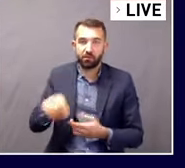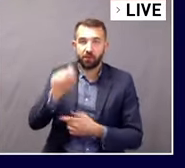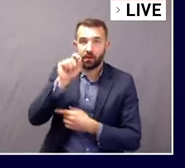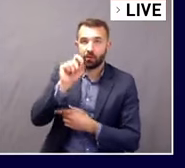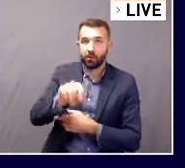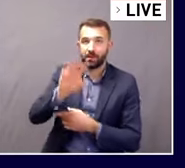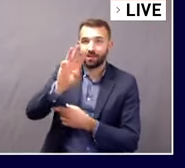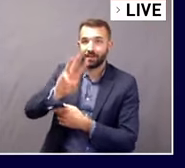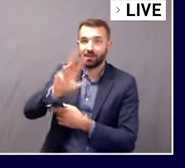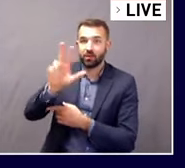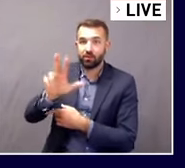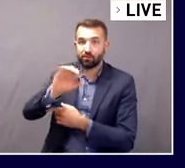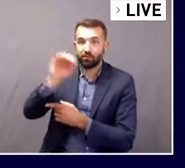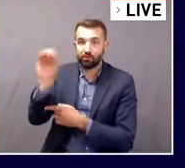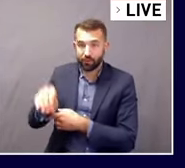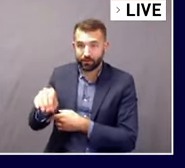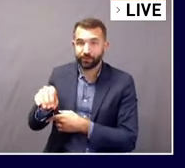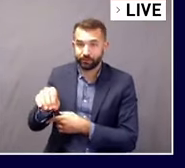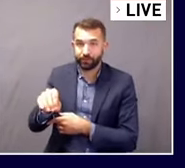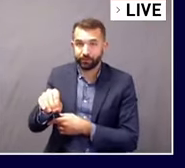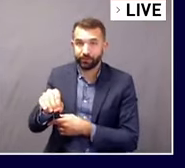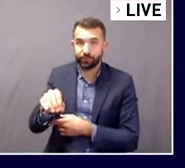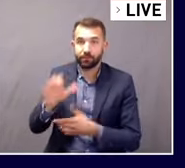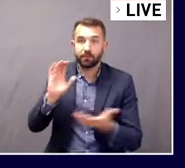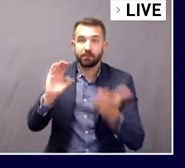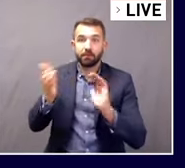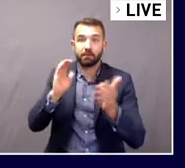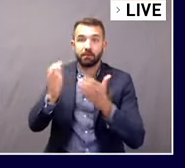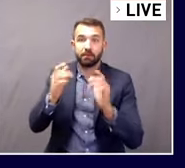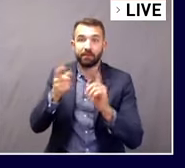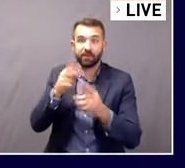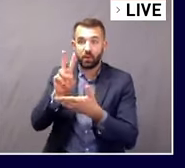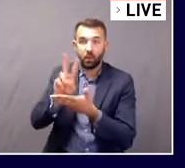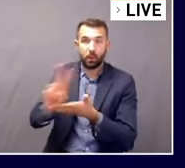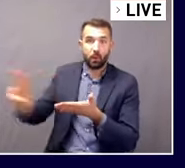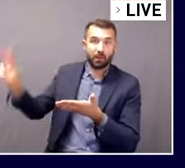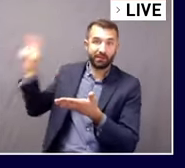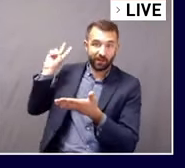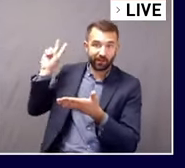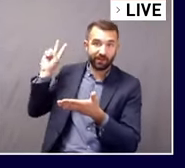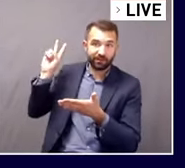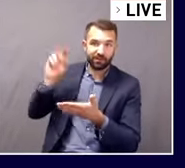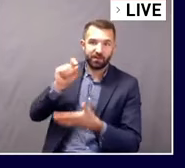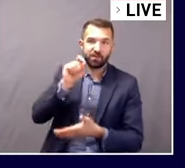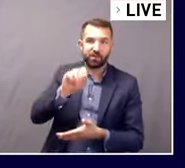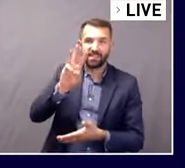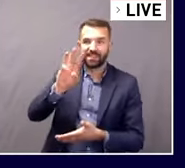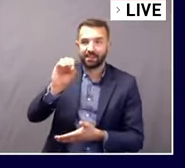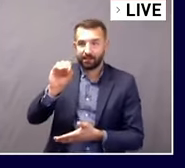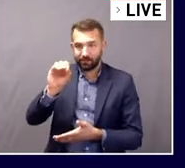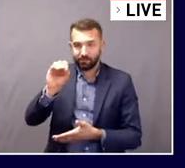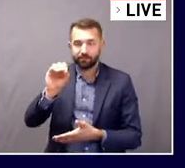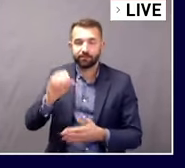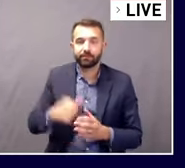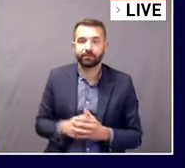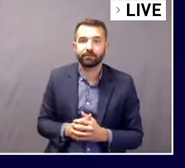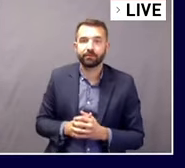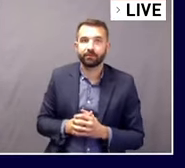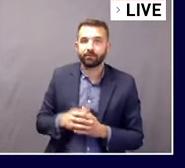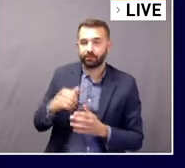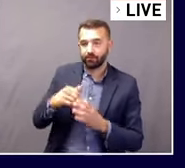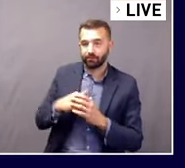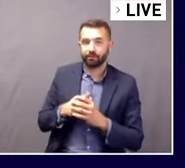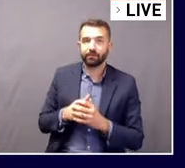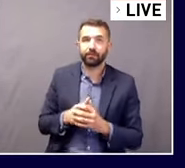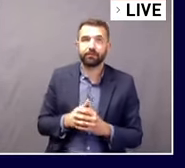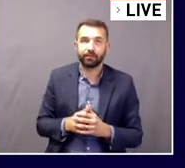0.63%. For context, 2 weeks ago, that number was 0.60%. And the low